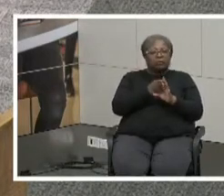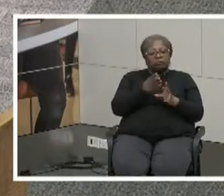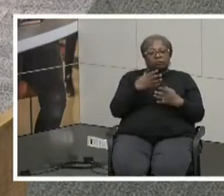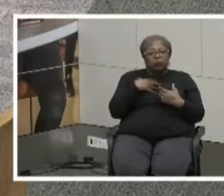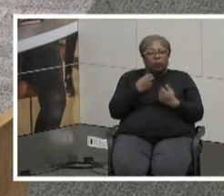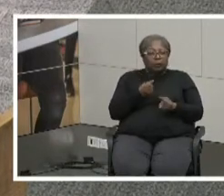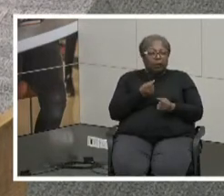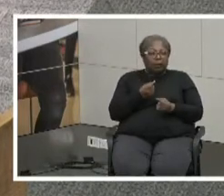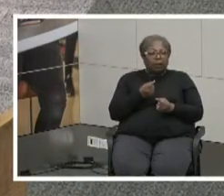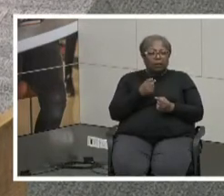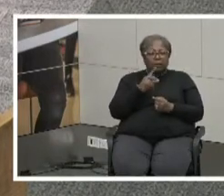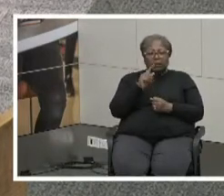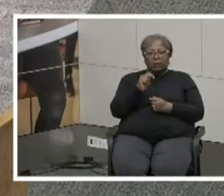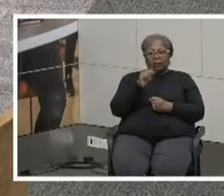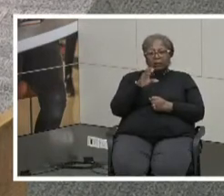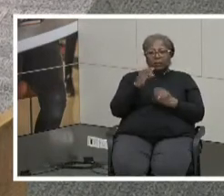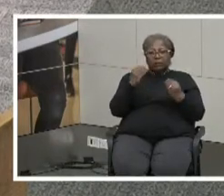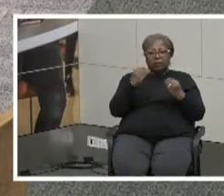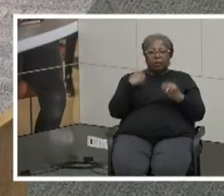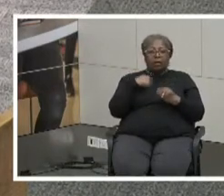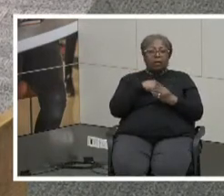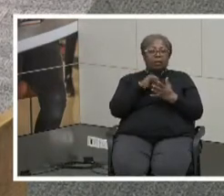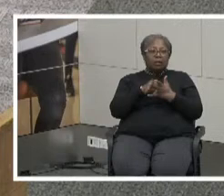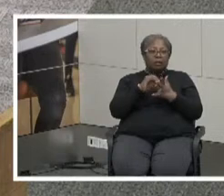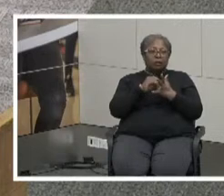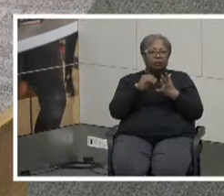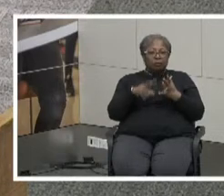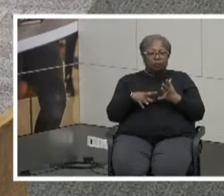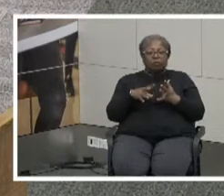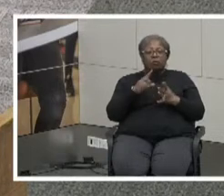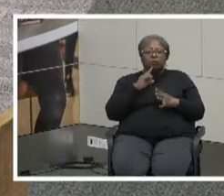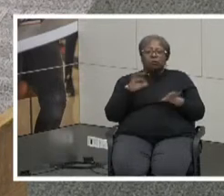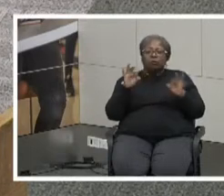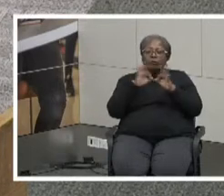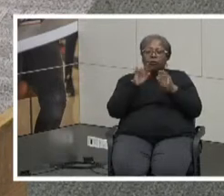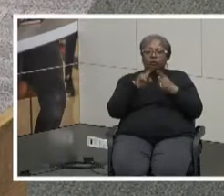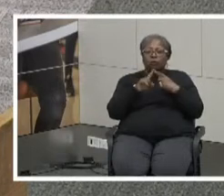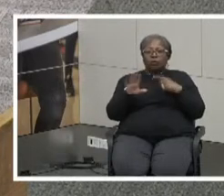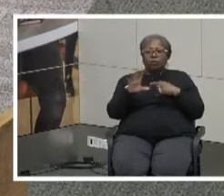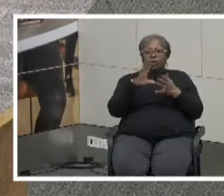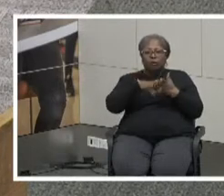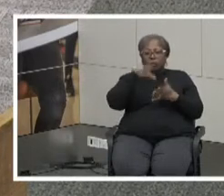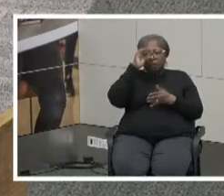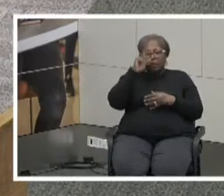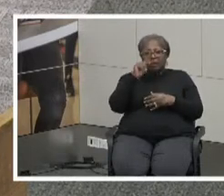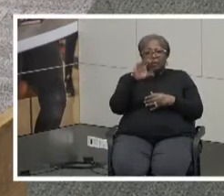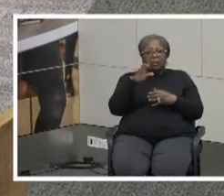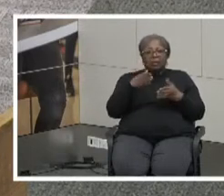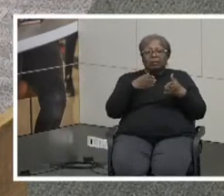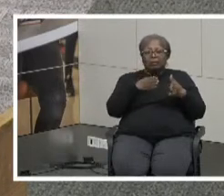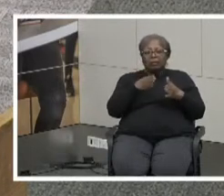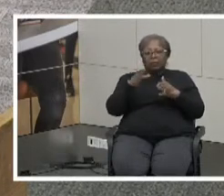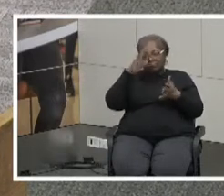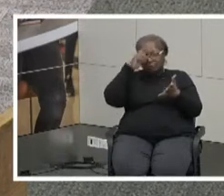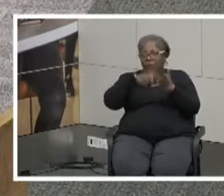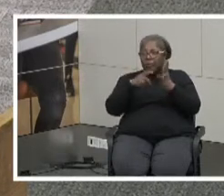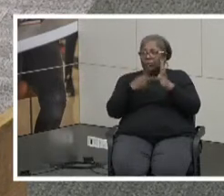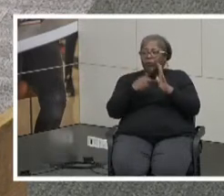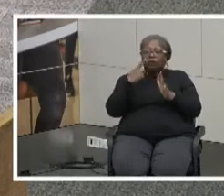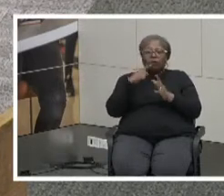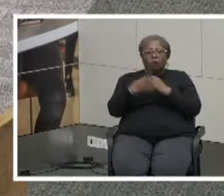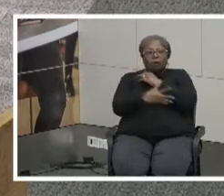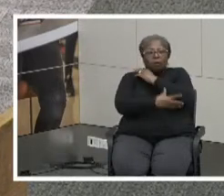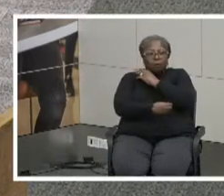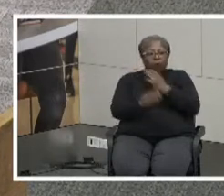well-being TC talk us that students humanity is Central to their learning TC's methods are intended for poorer